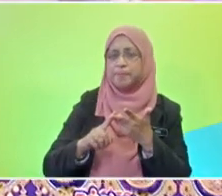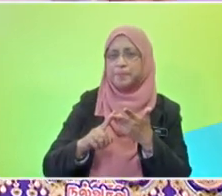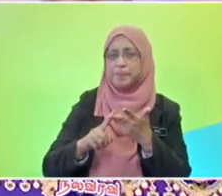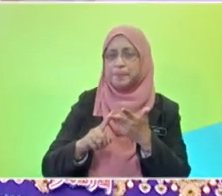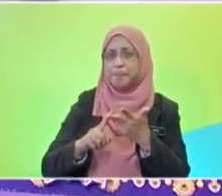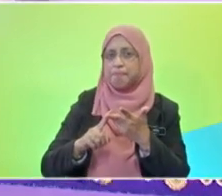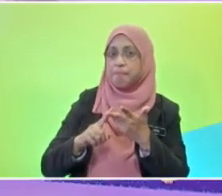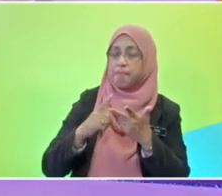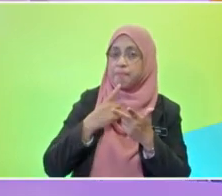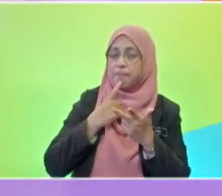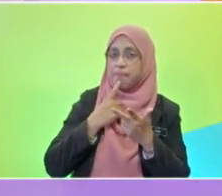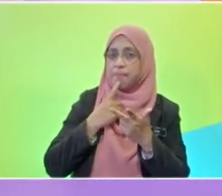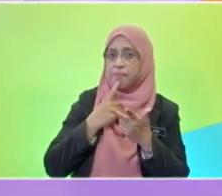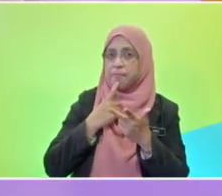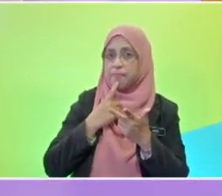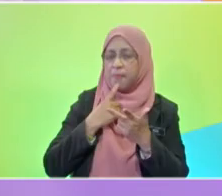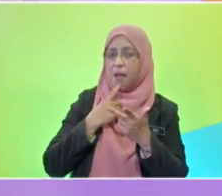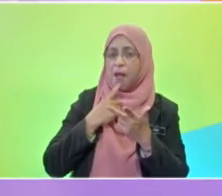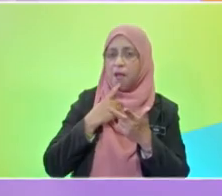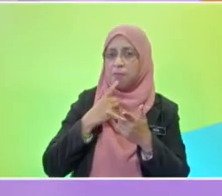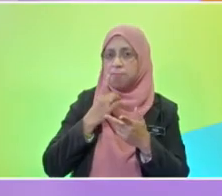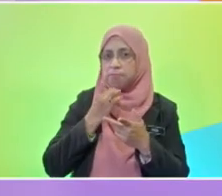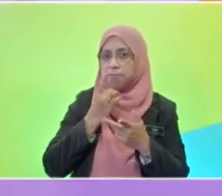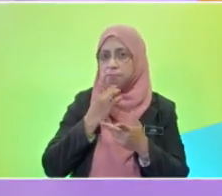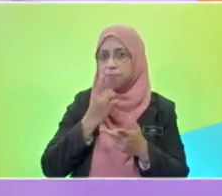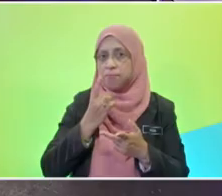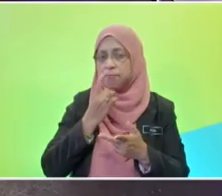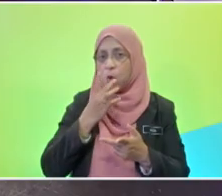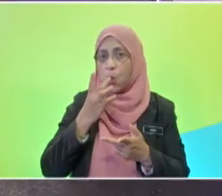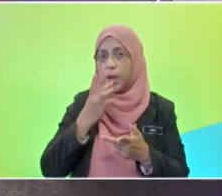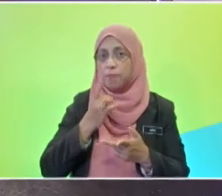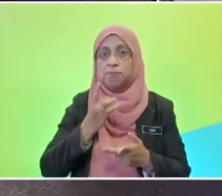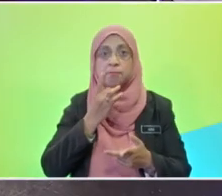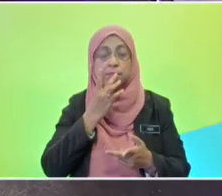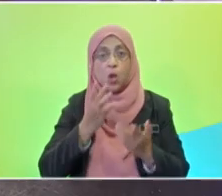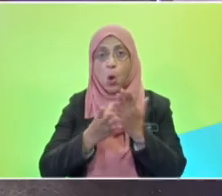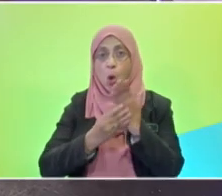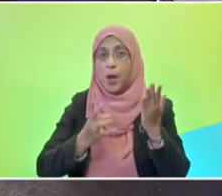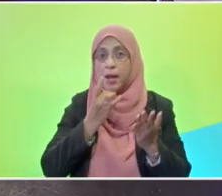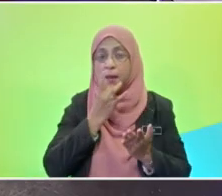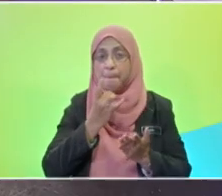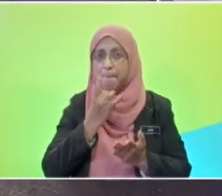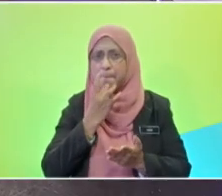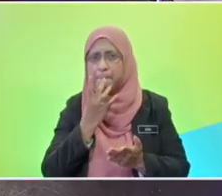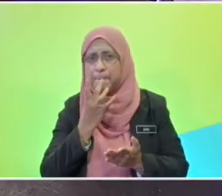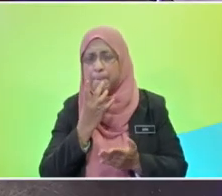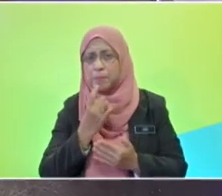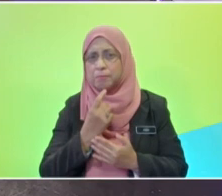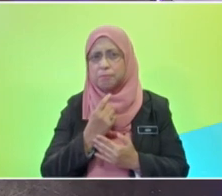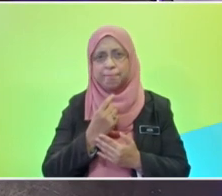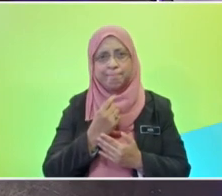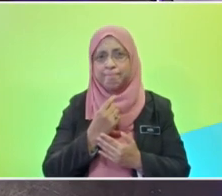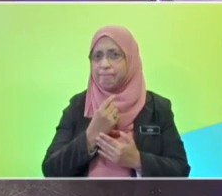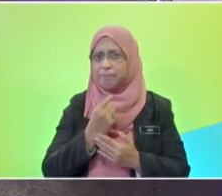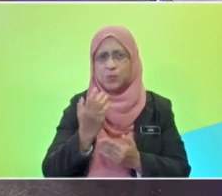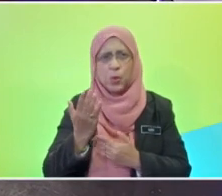Is it we light oil lamps? Do you light oil lamps in the morning? No, maybe not. This